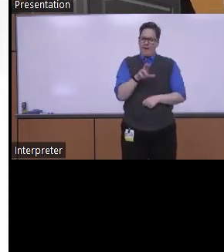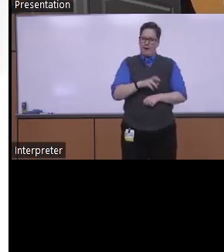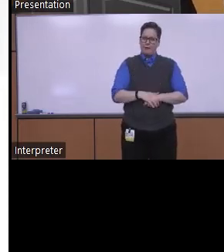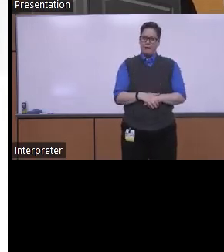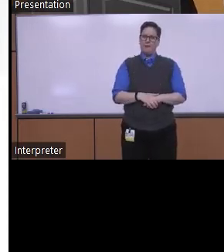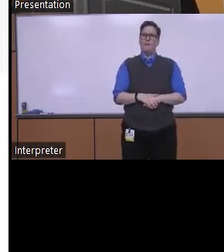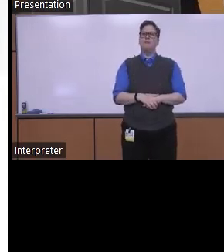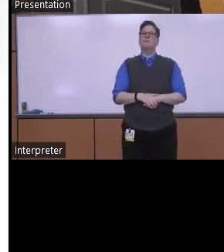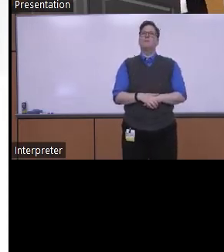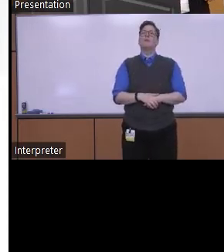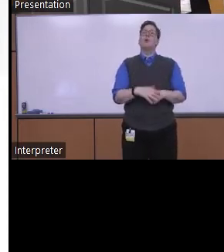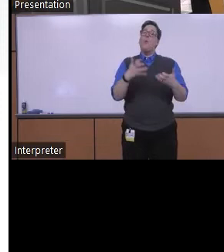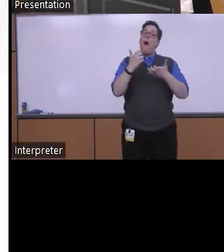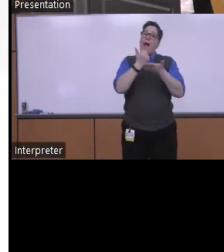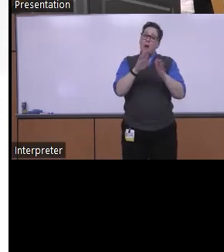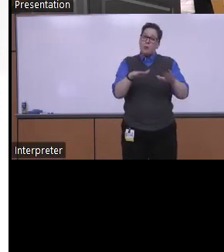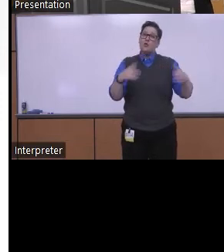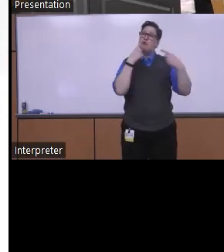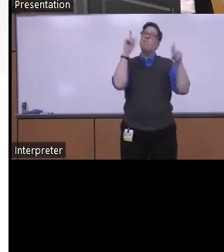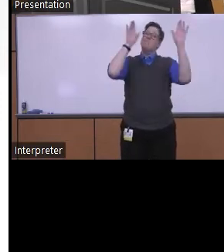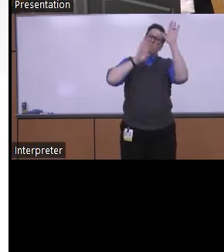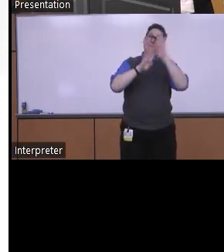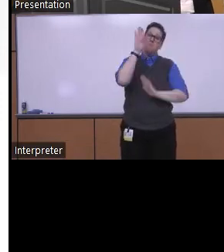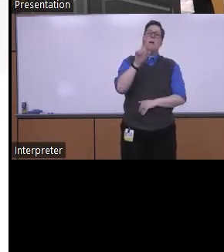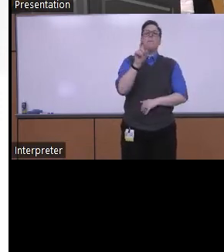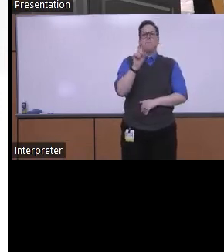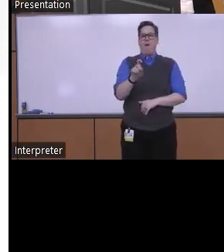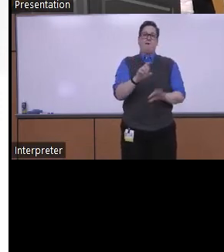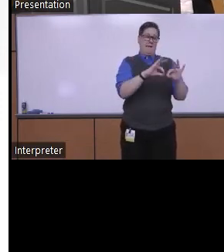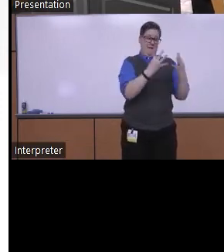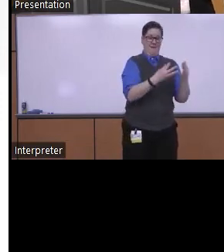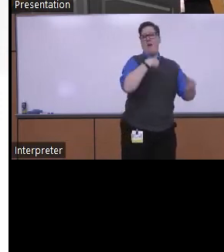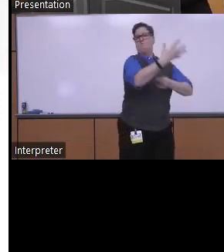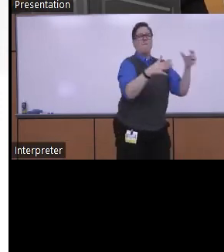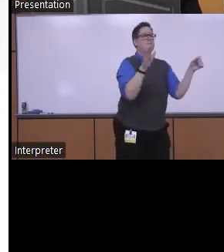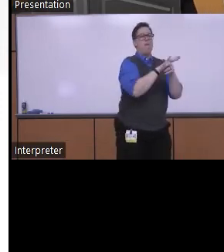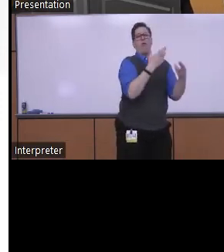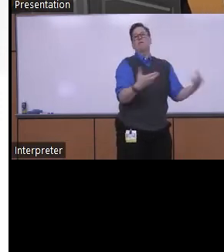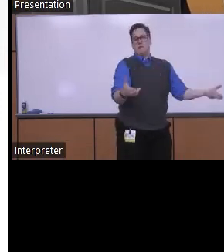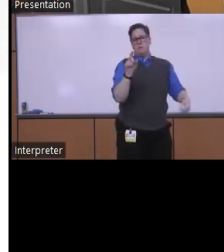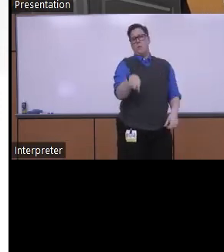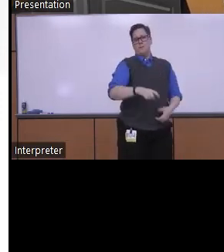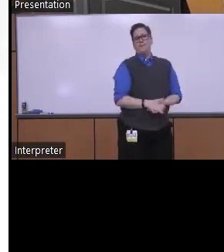children and families can thrive and reach their full potential, we must avail families of the resources to do so.